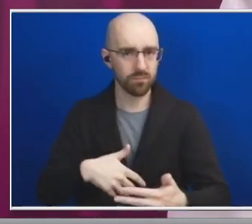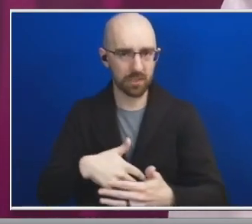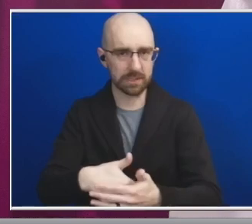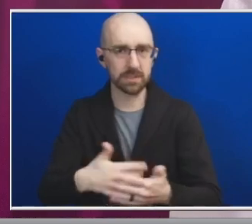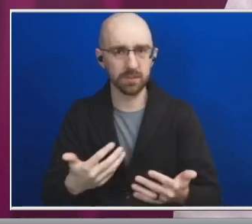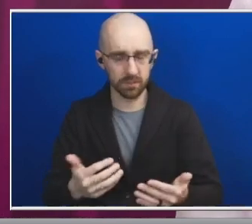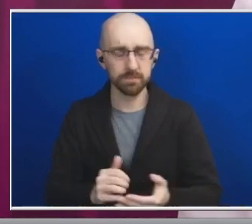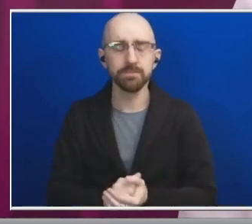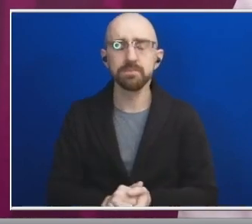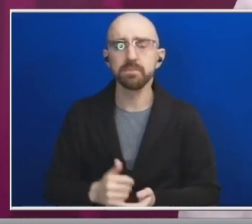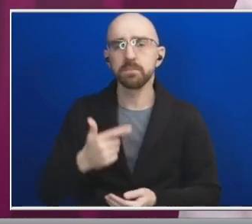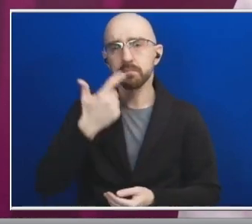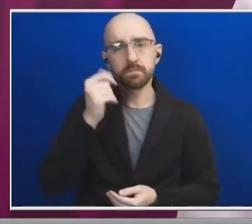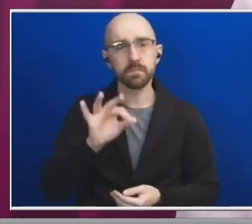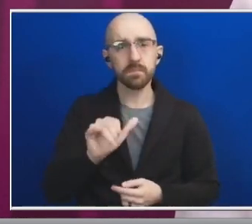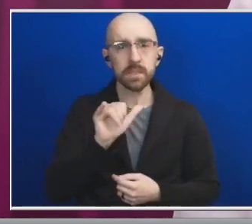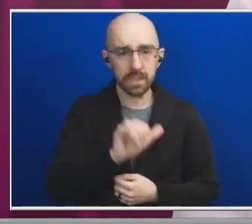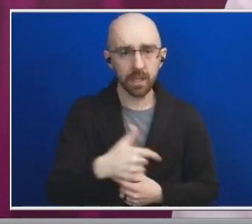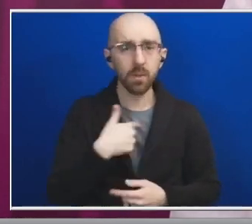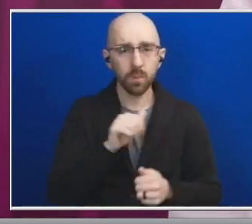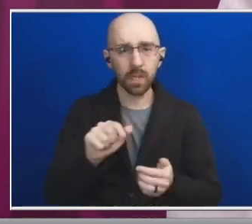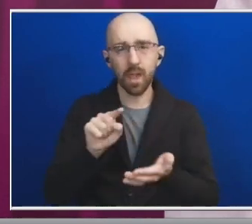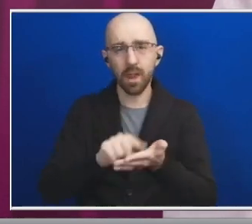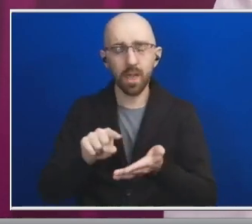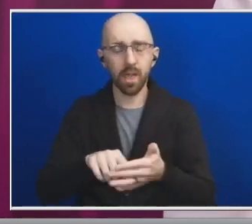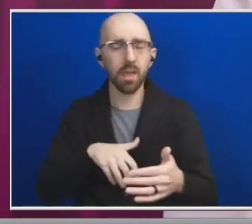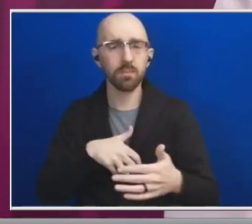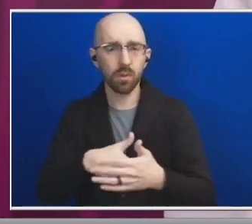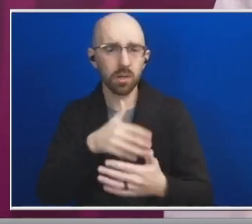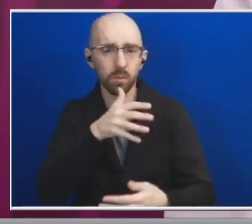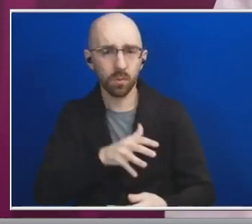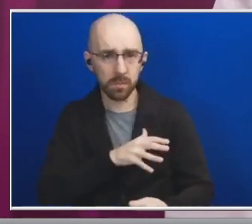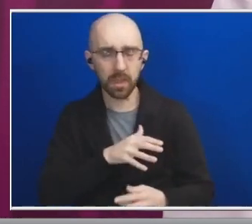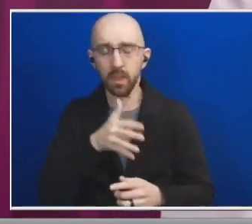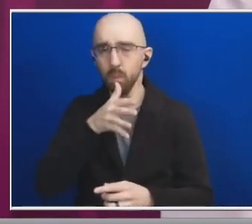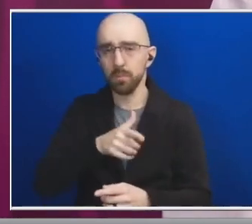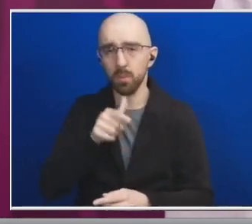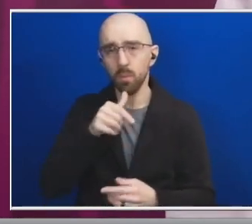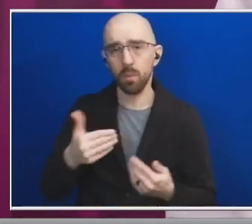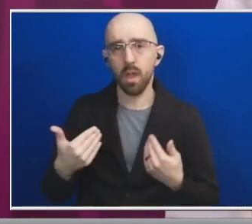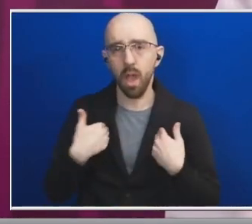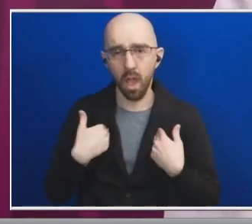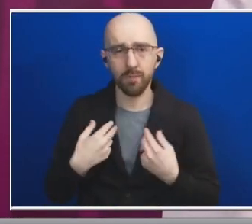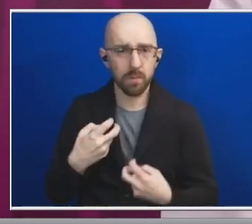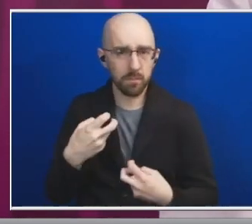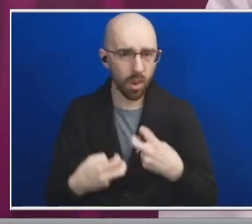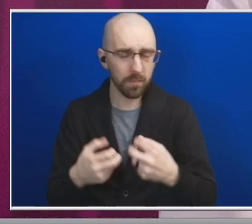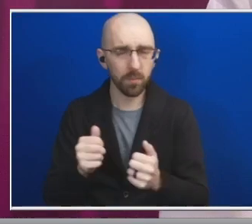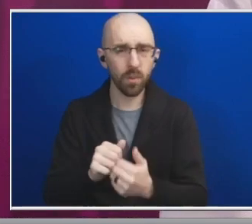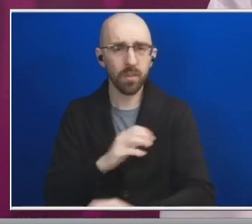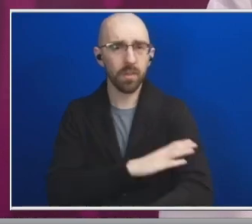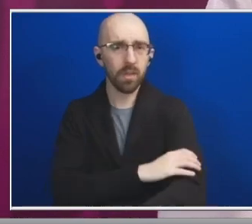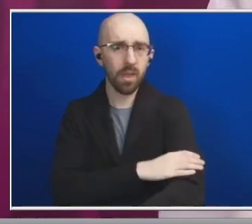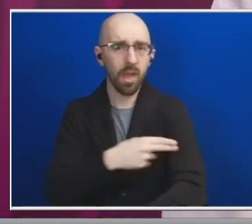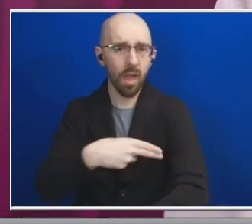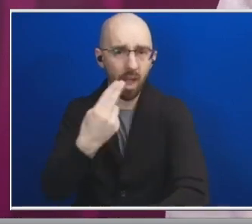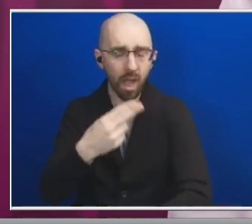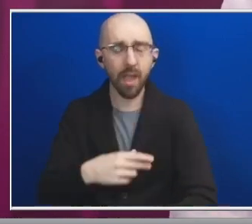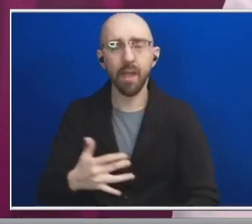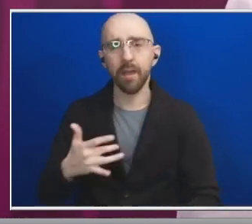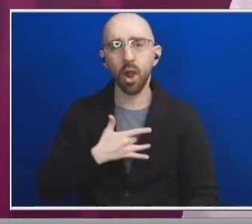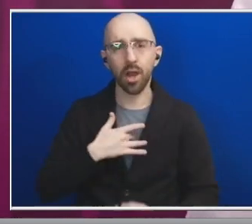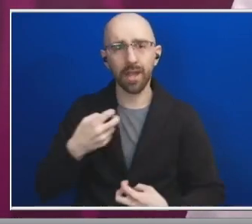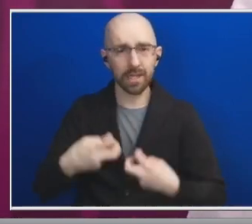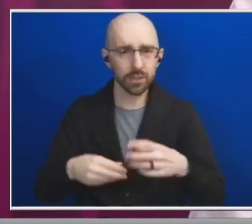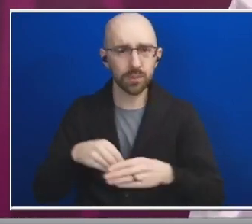of that, we can look at pregnant women and women that have problems with high blood pressure and cardiac issues in pregnancy. Really